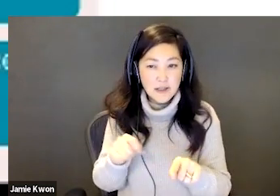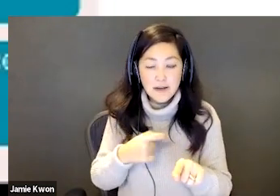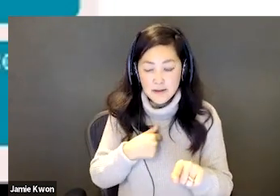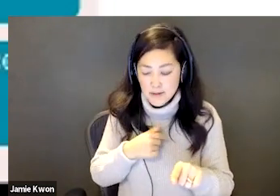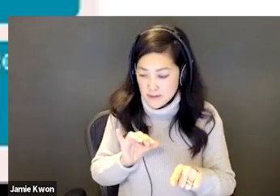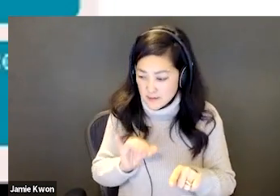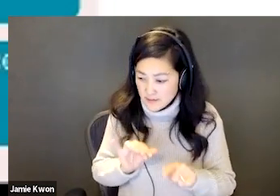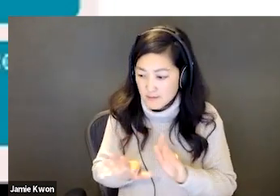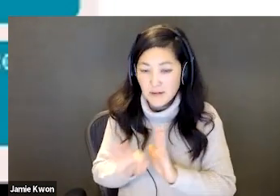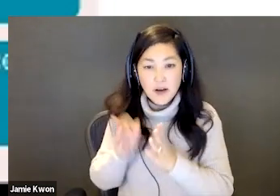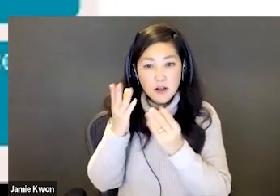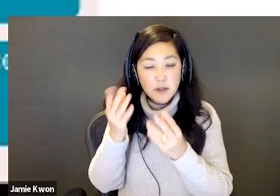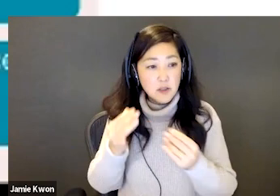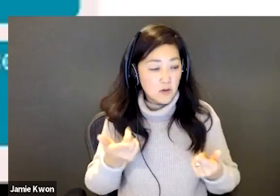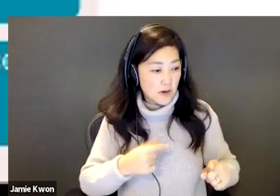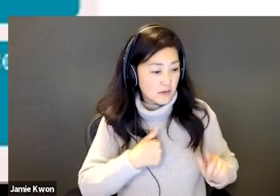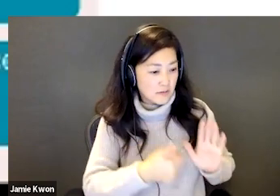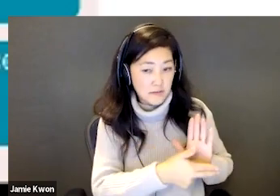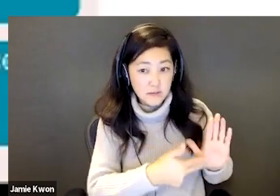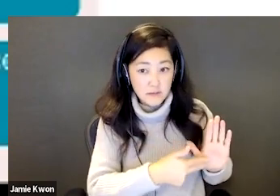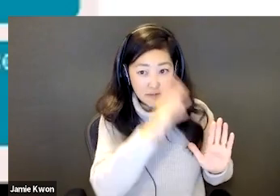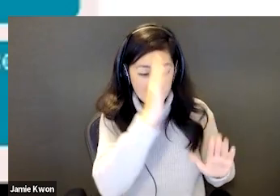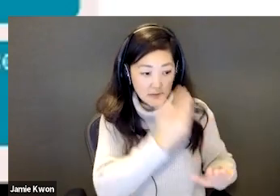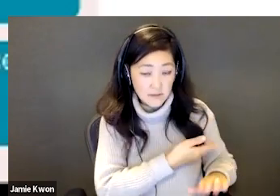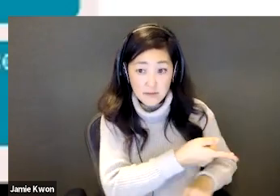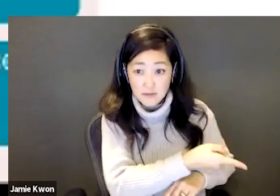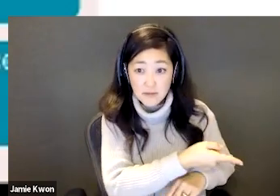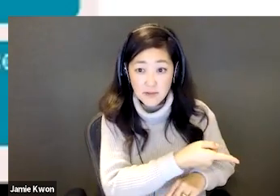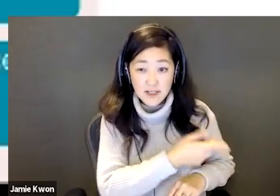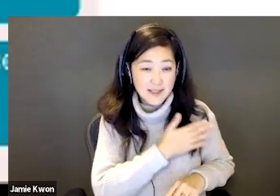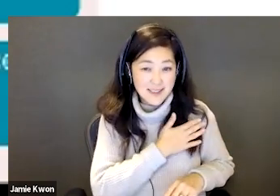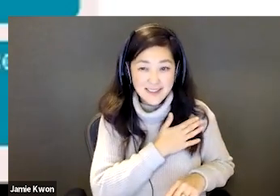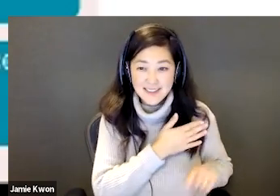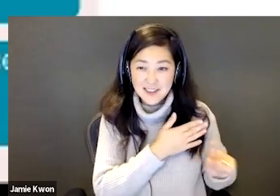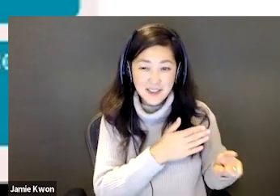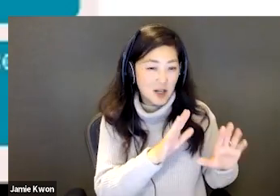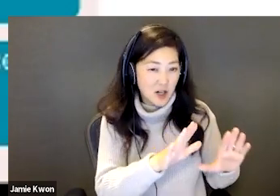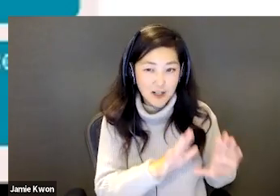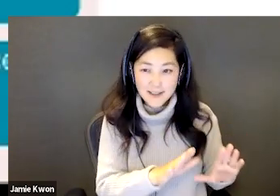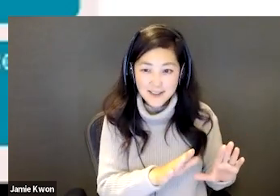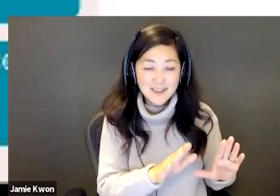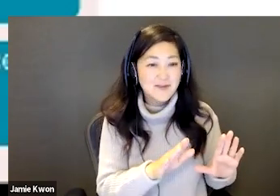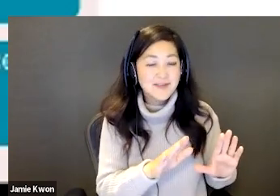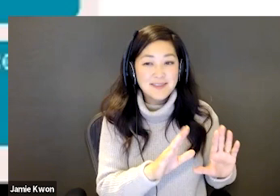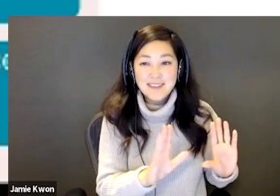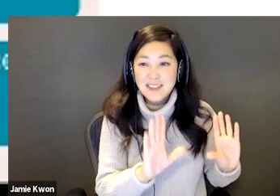son diagnosed as a very small, adorable, wonderful autistic boy.